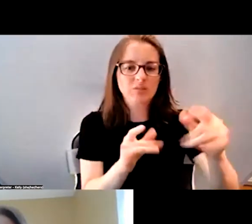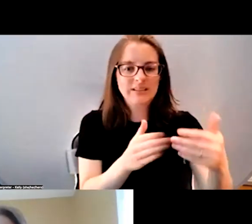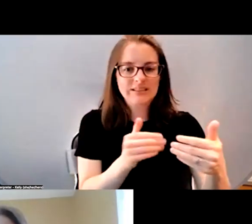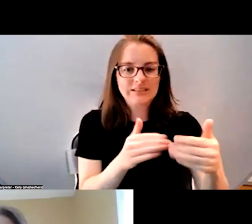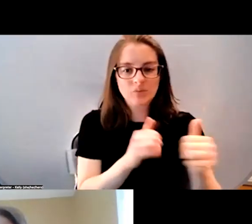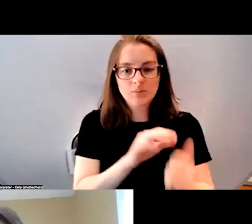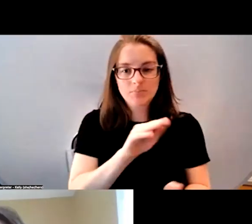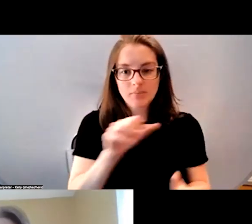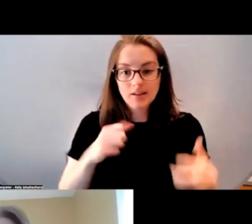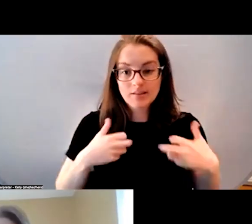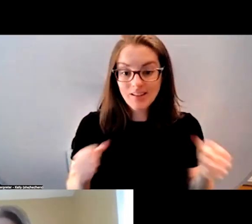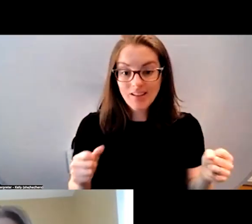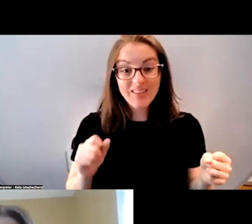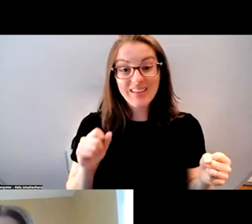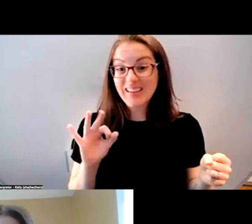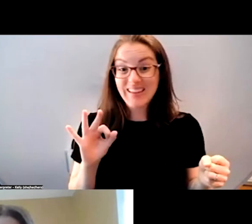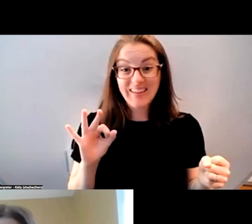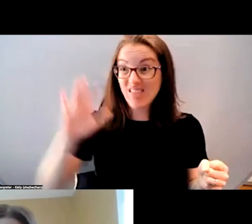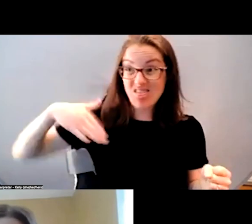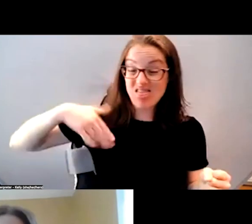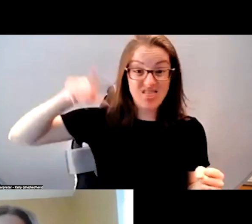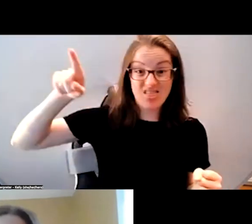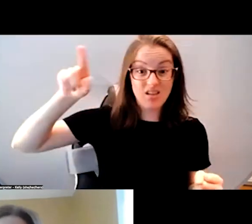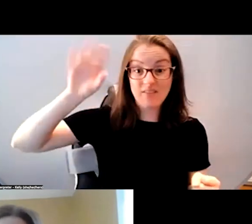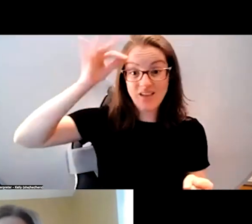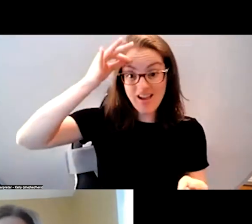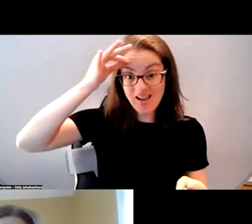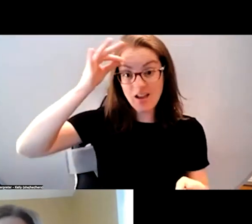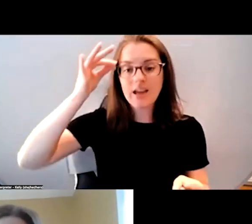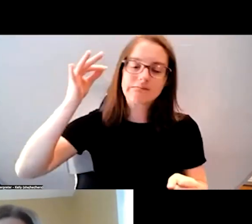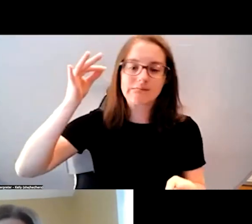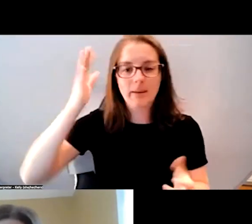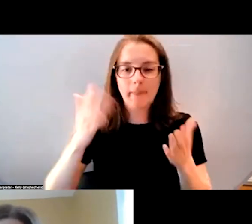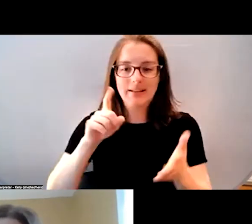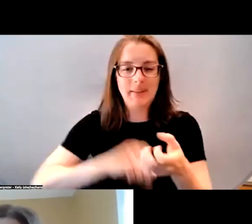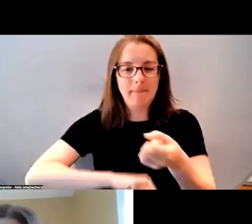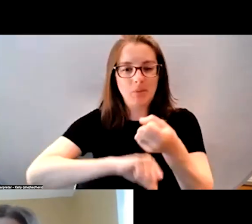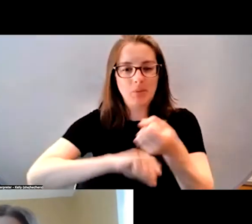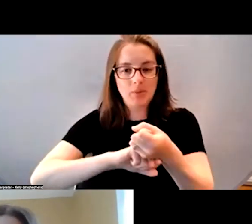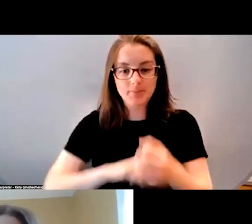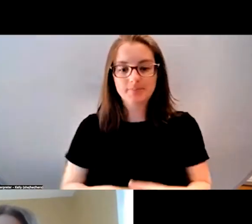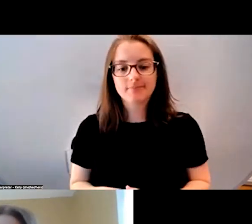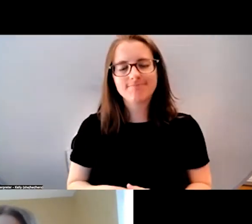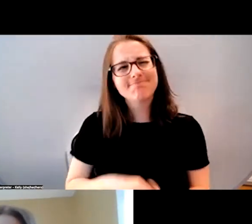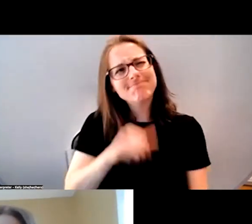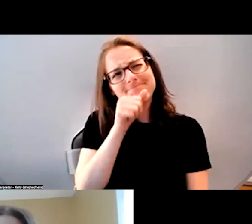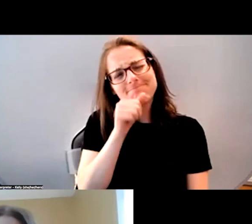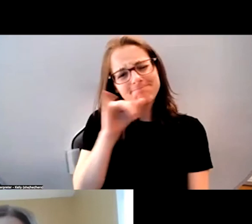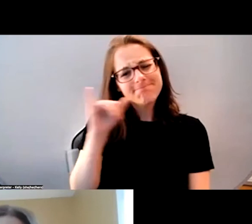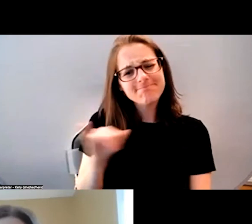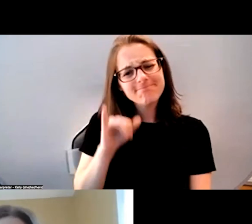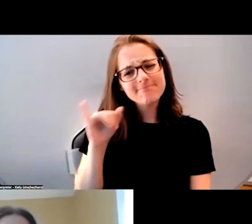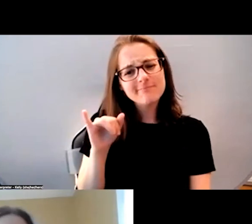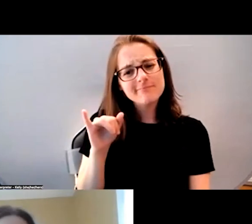might need assistance. And I don't know with private insurance, I don't know that they would have the